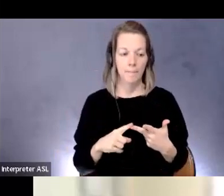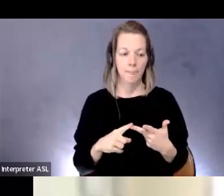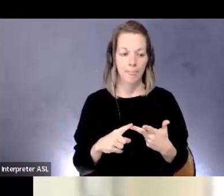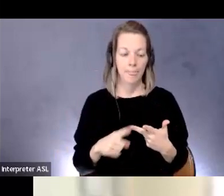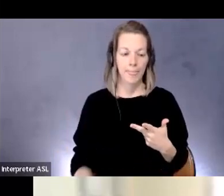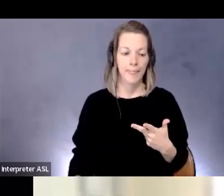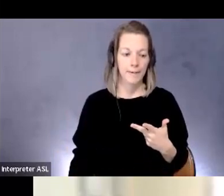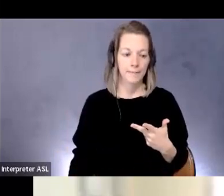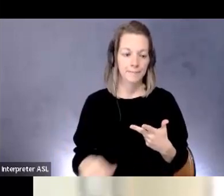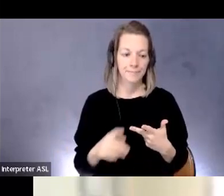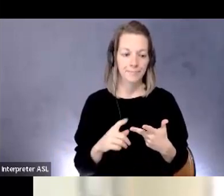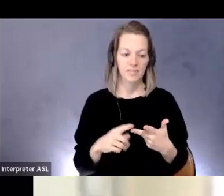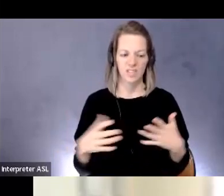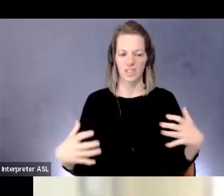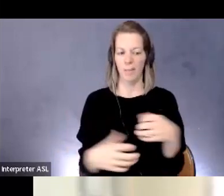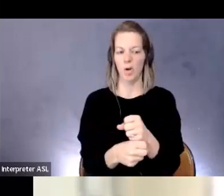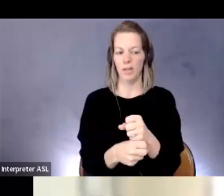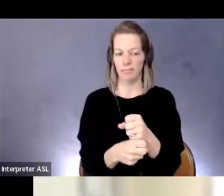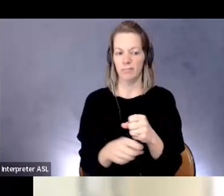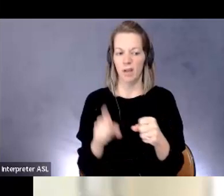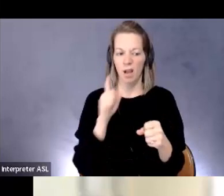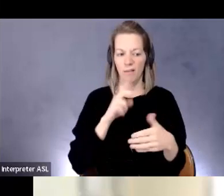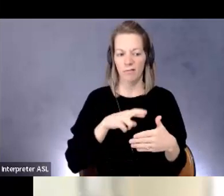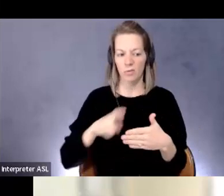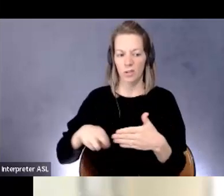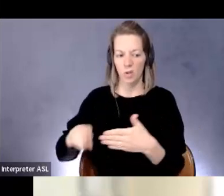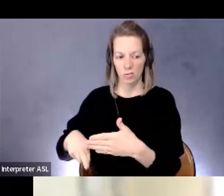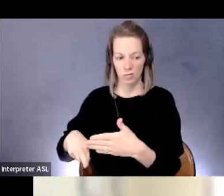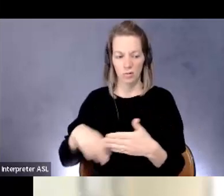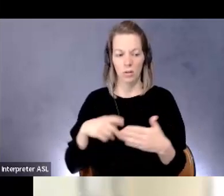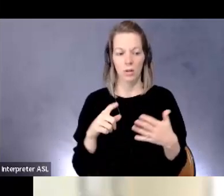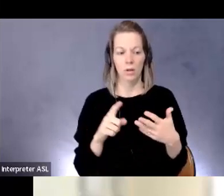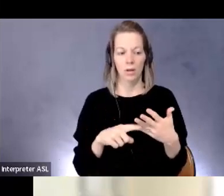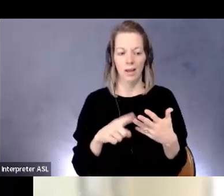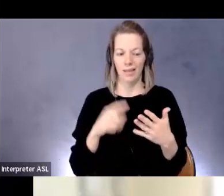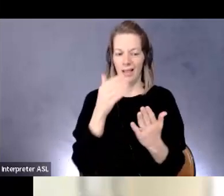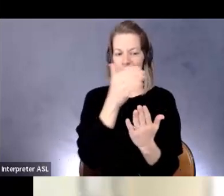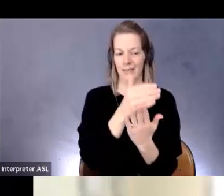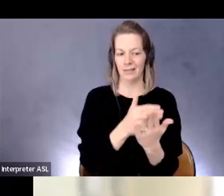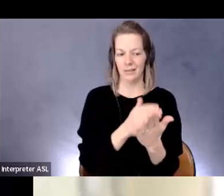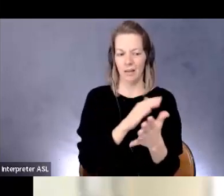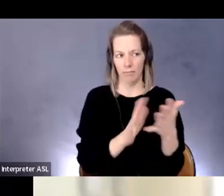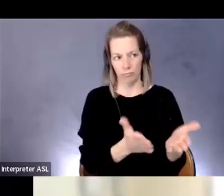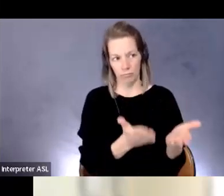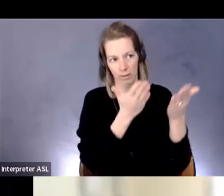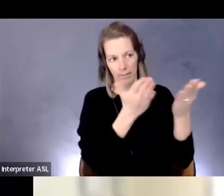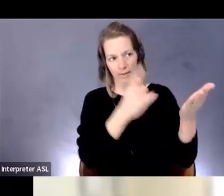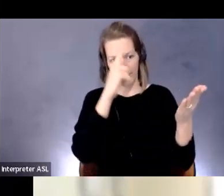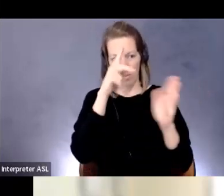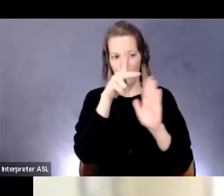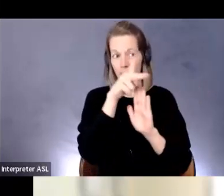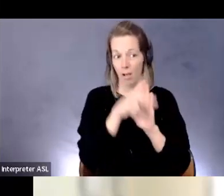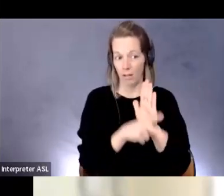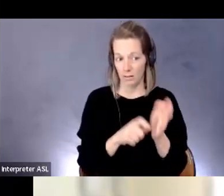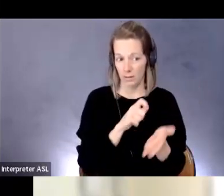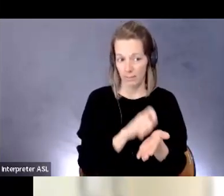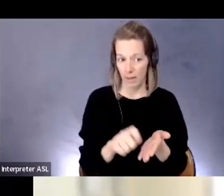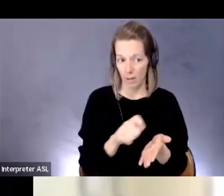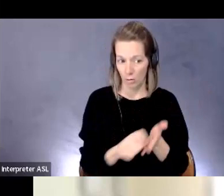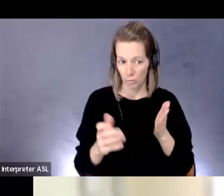We will then provide a summary of our key findings and then a list of our main recommendations for policymakers.